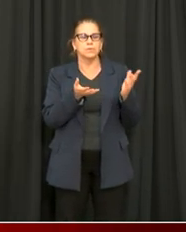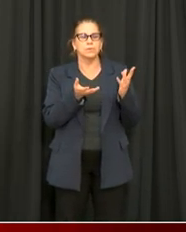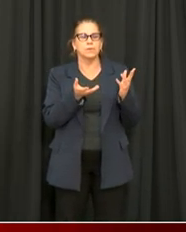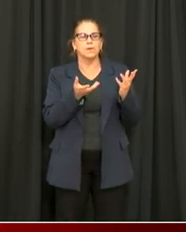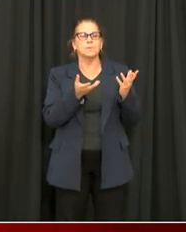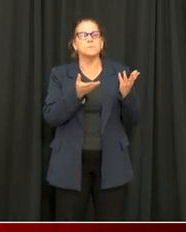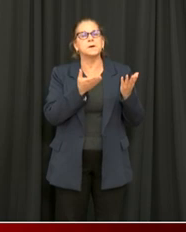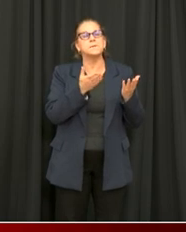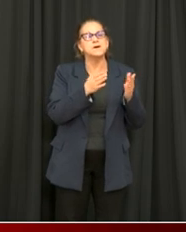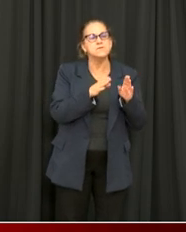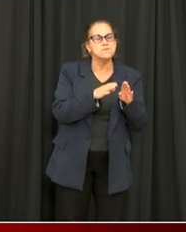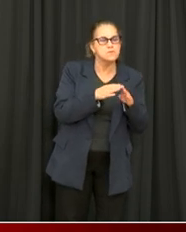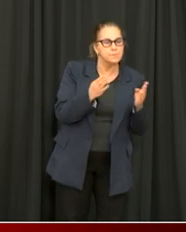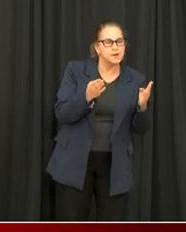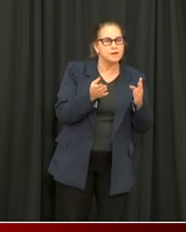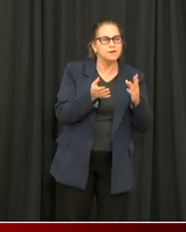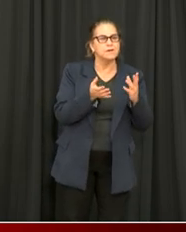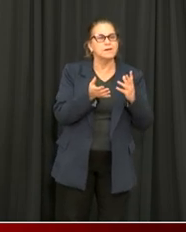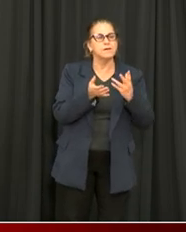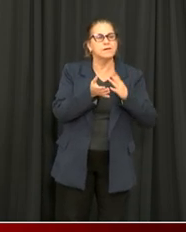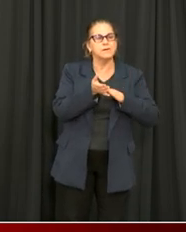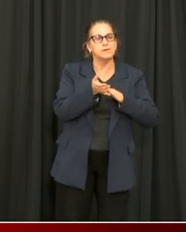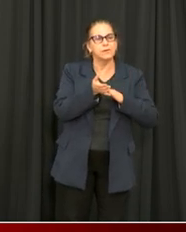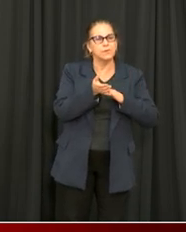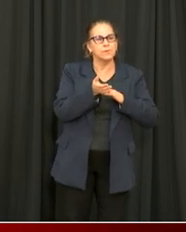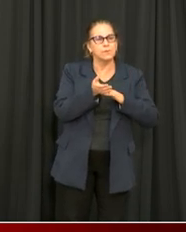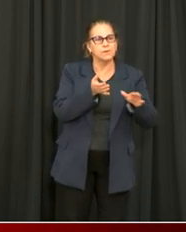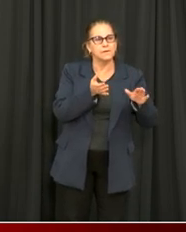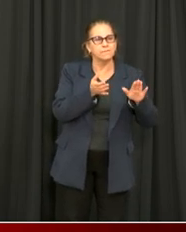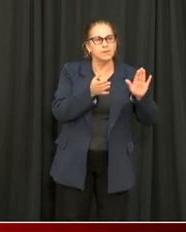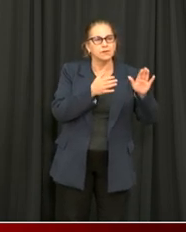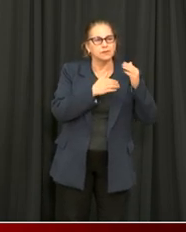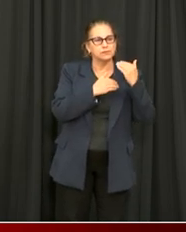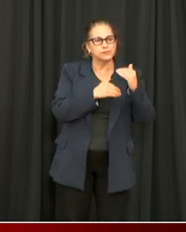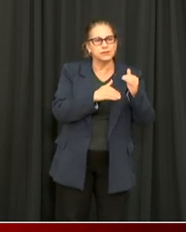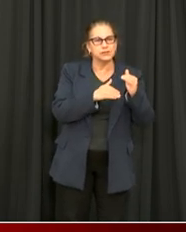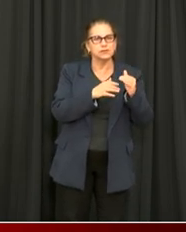consider operations at venue-specific